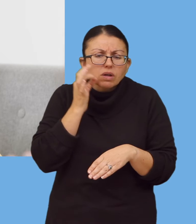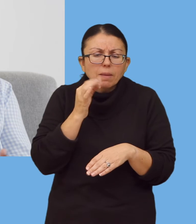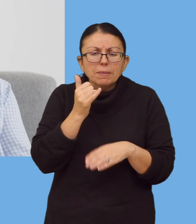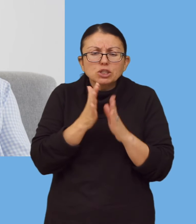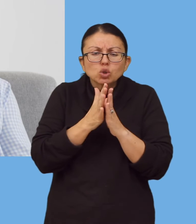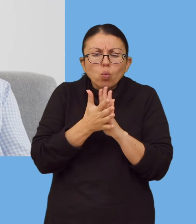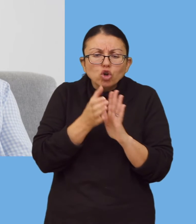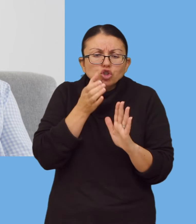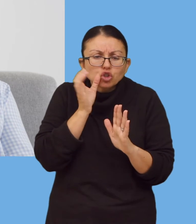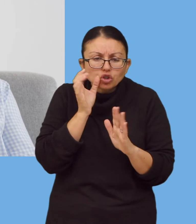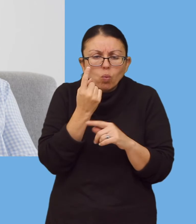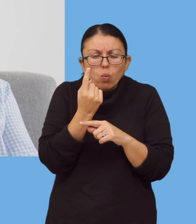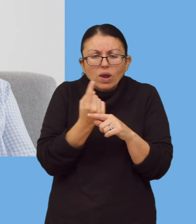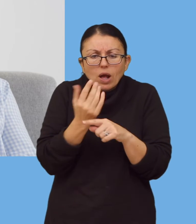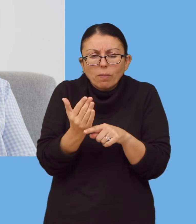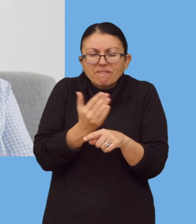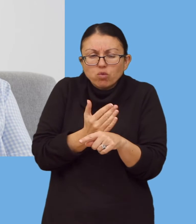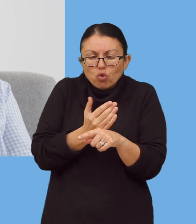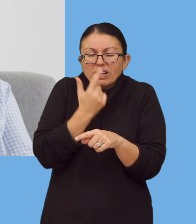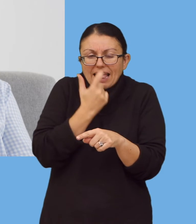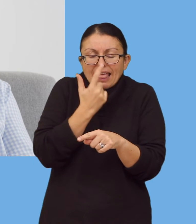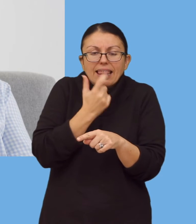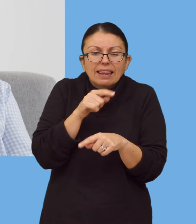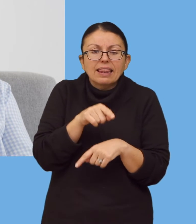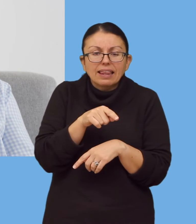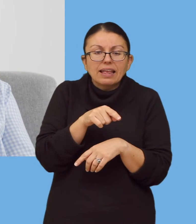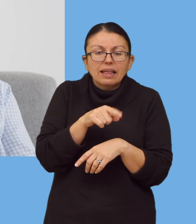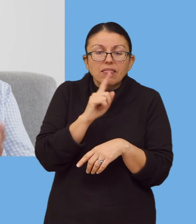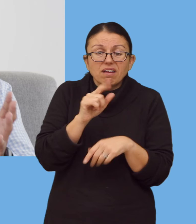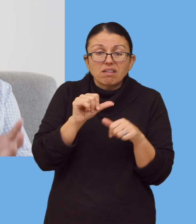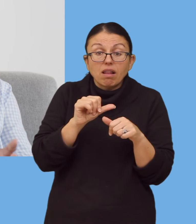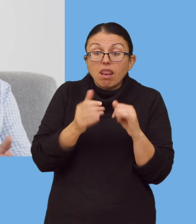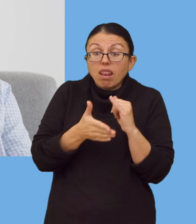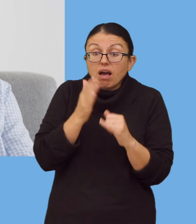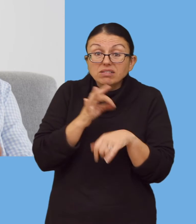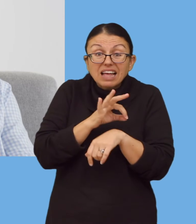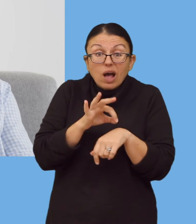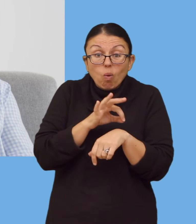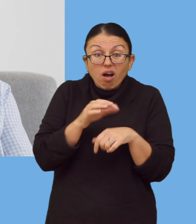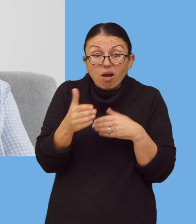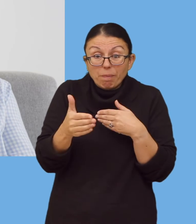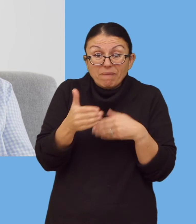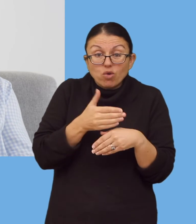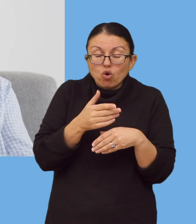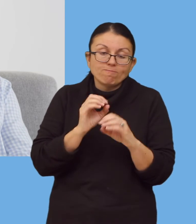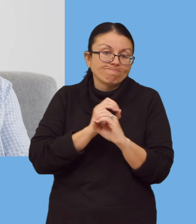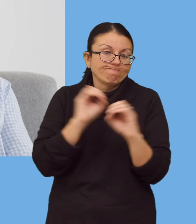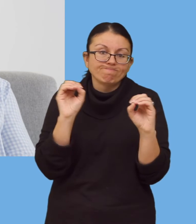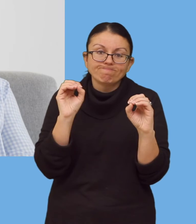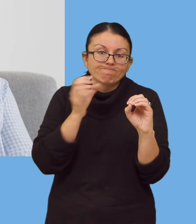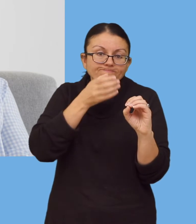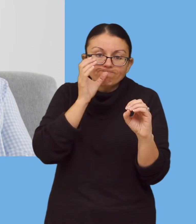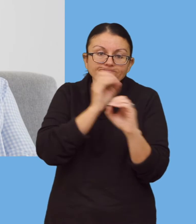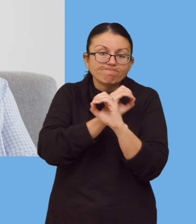or maybe some squash up to an hour before your procedure, but in that final hour, nothing. When you